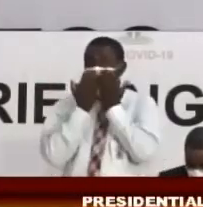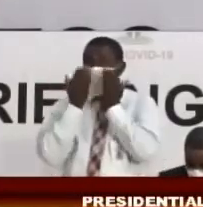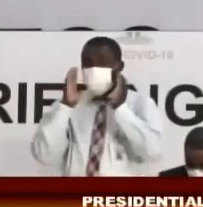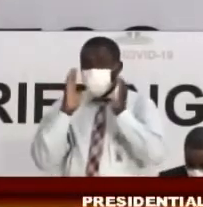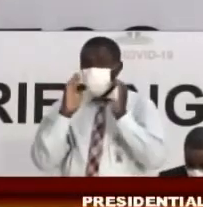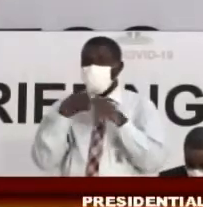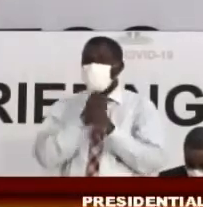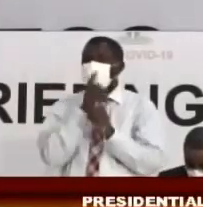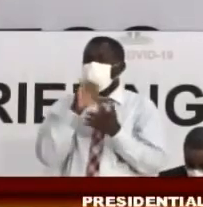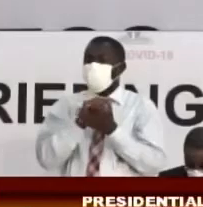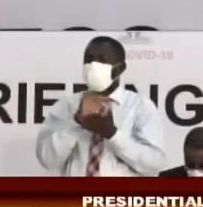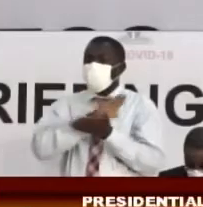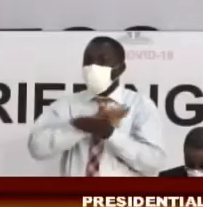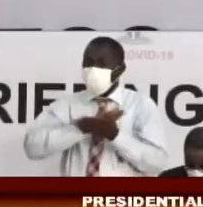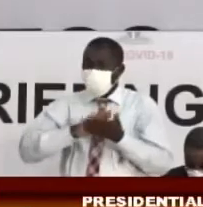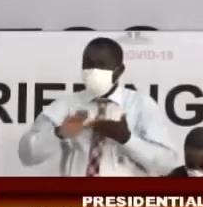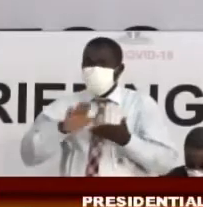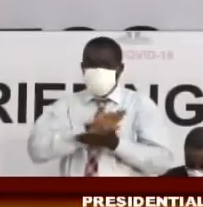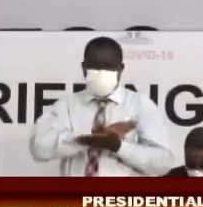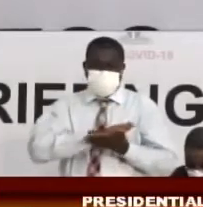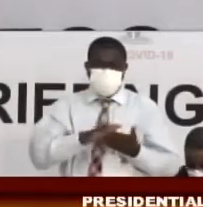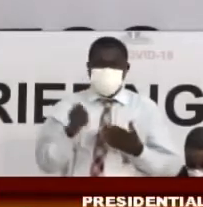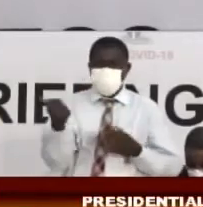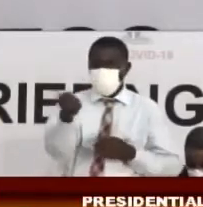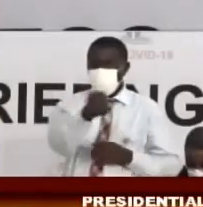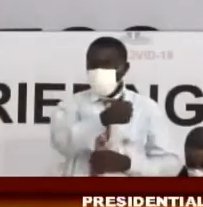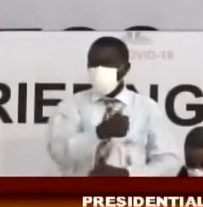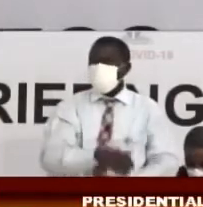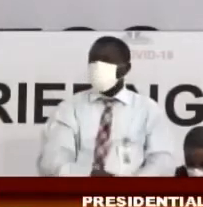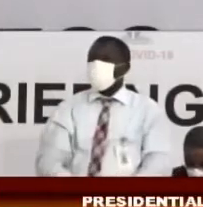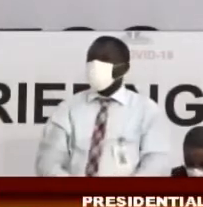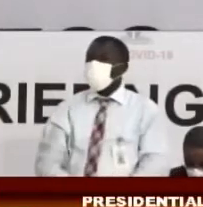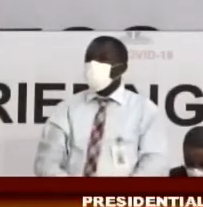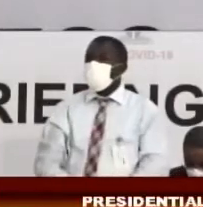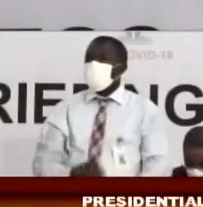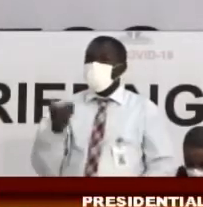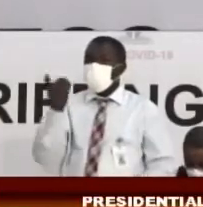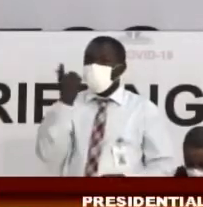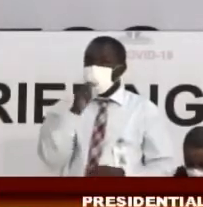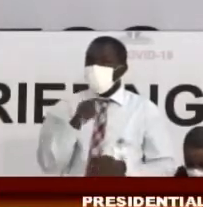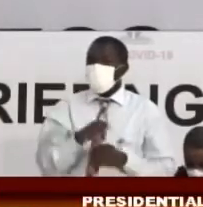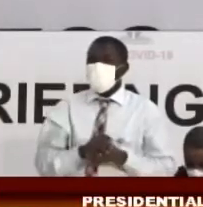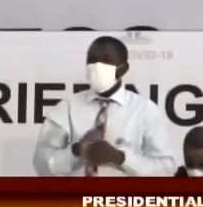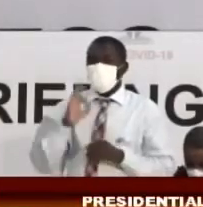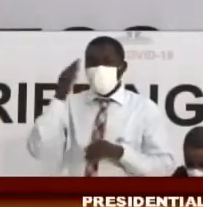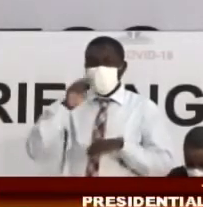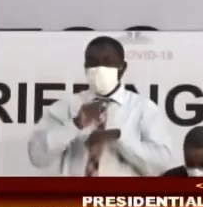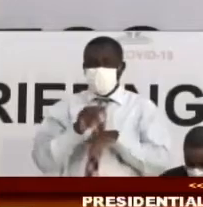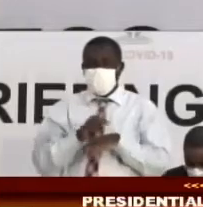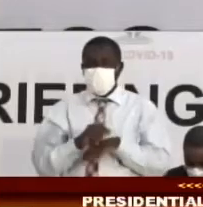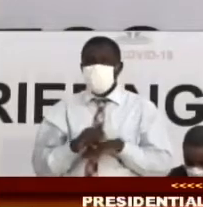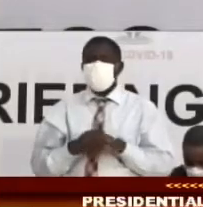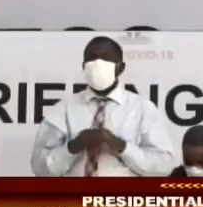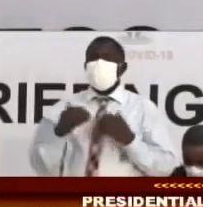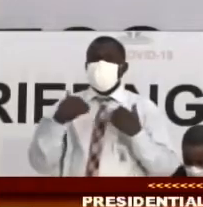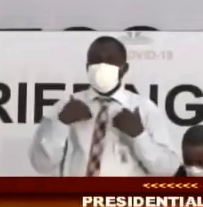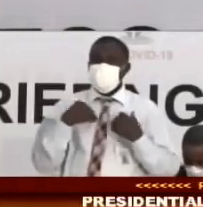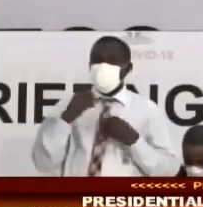The ministry has now rolled out a new set of TVCs and radio